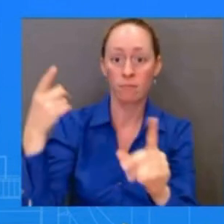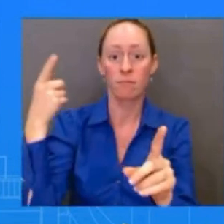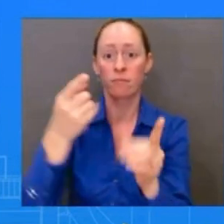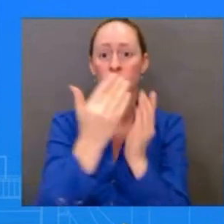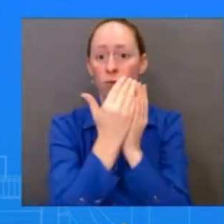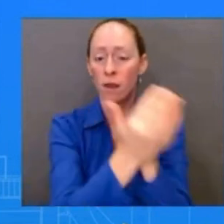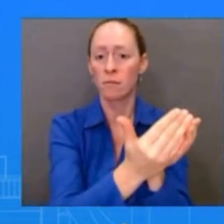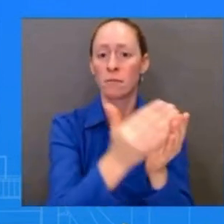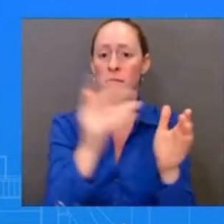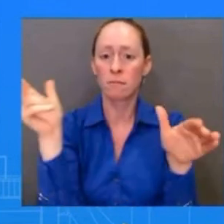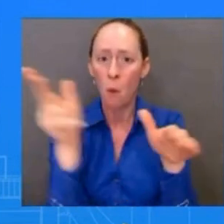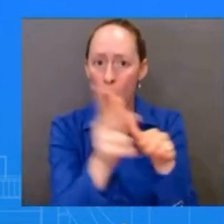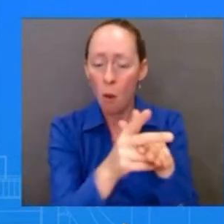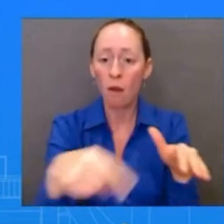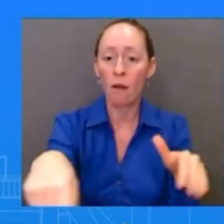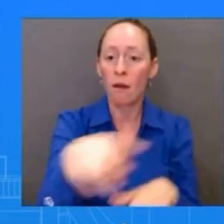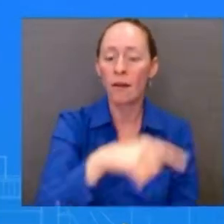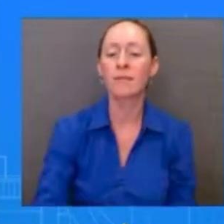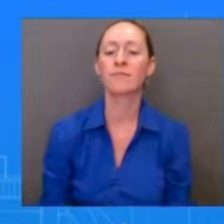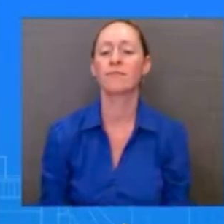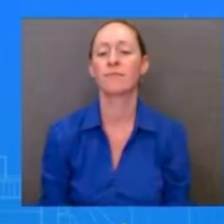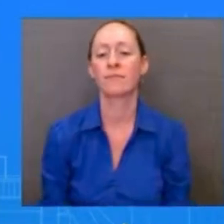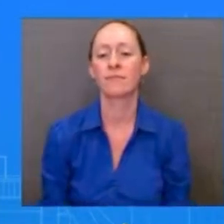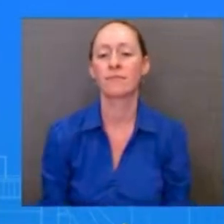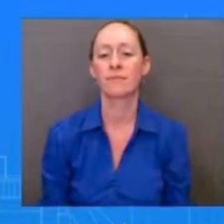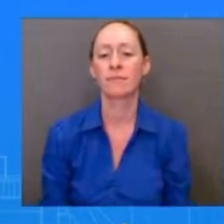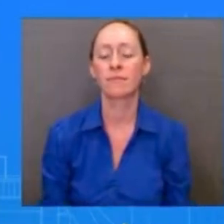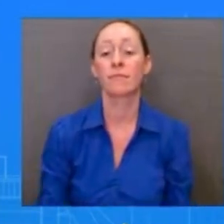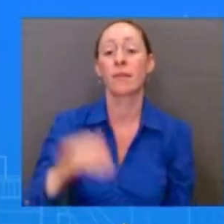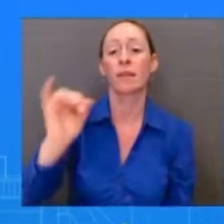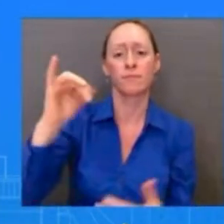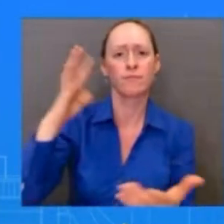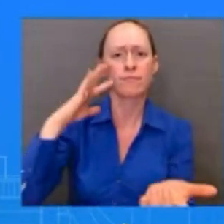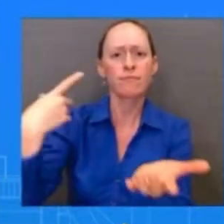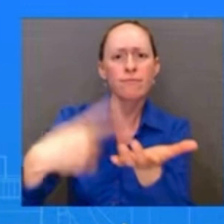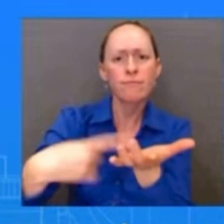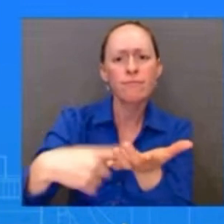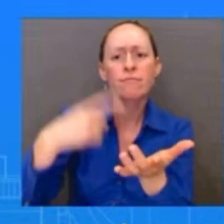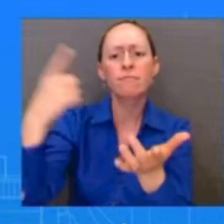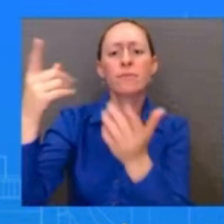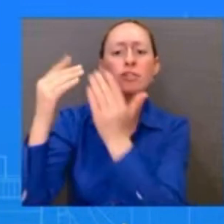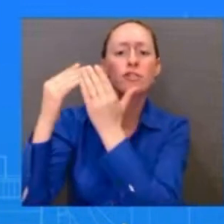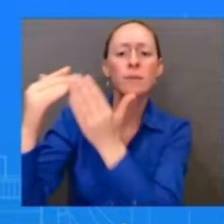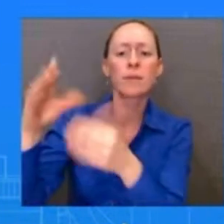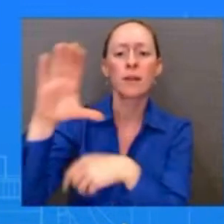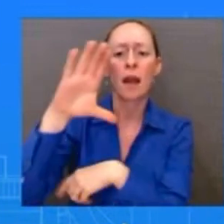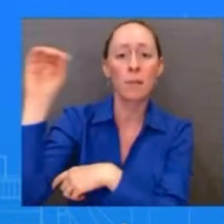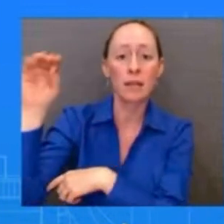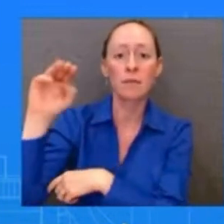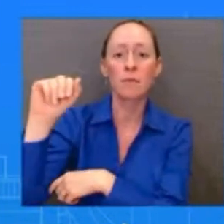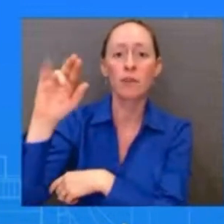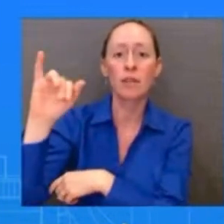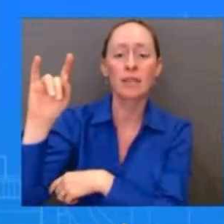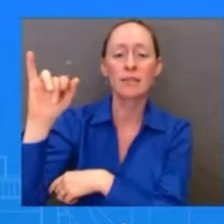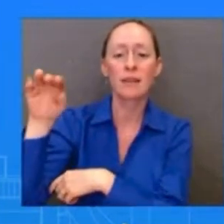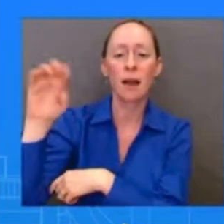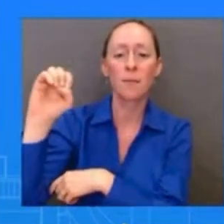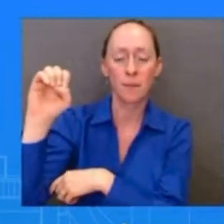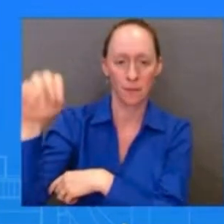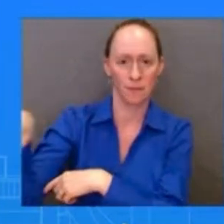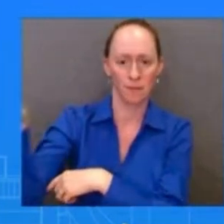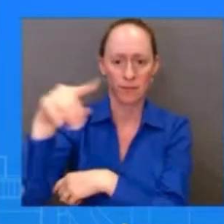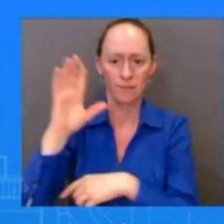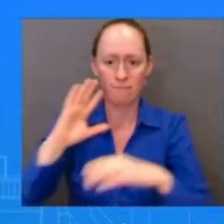president will congratulate them on finalizing a new contract, which was ratified with overwhelming support from union